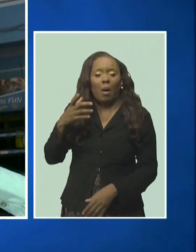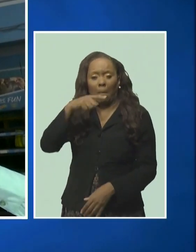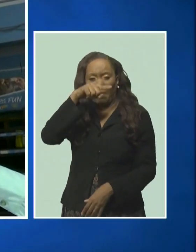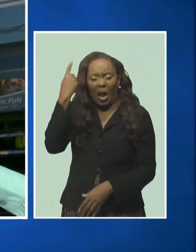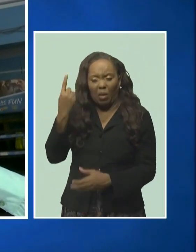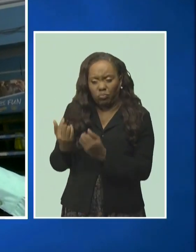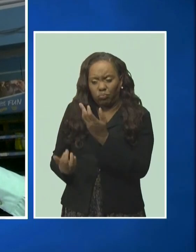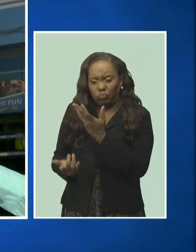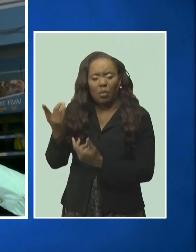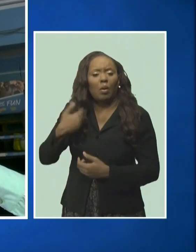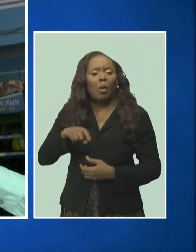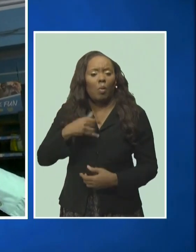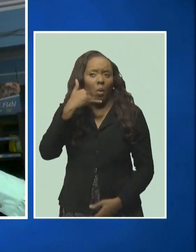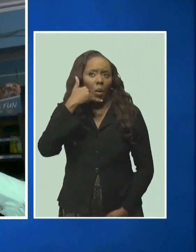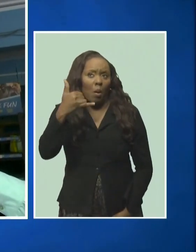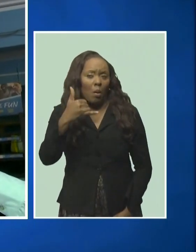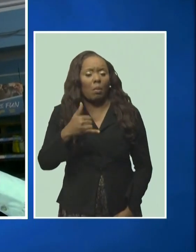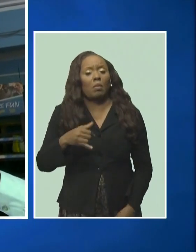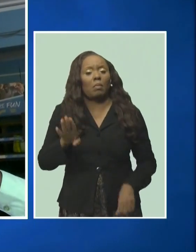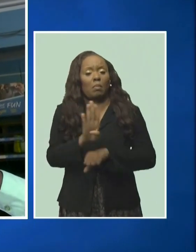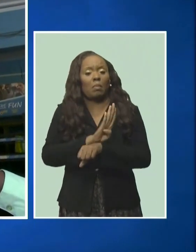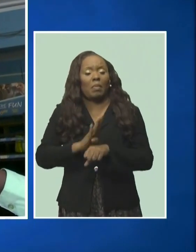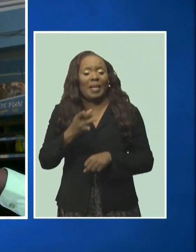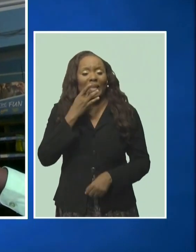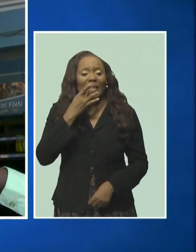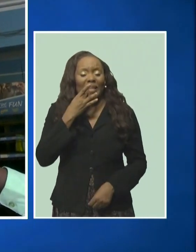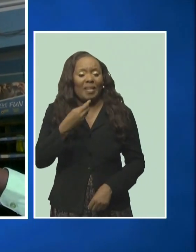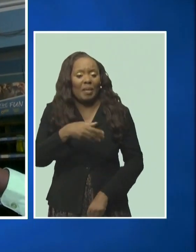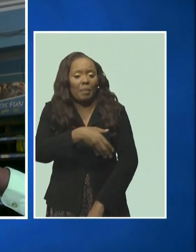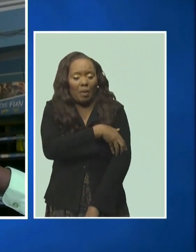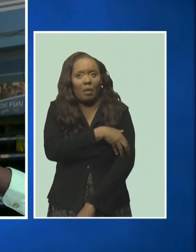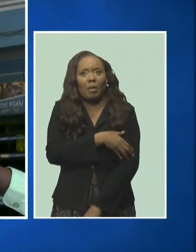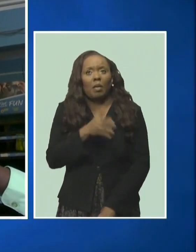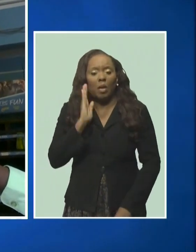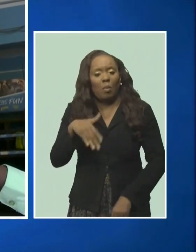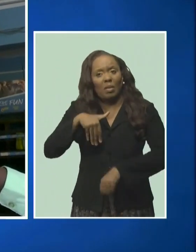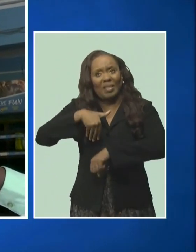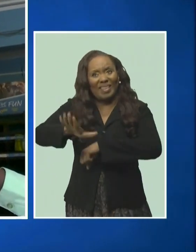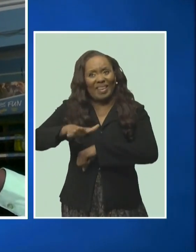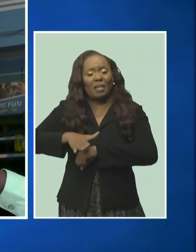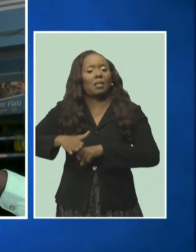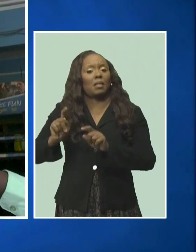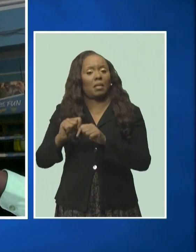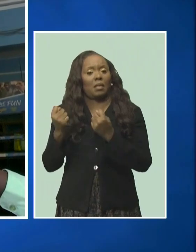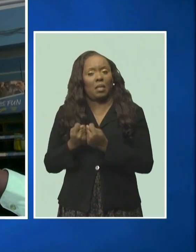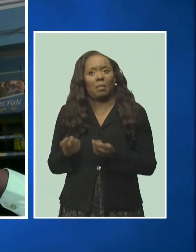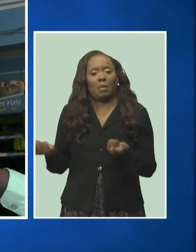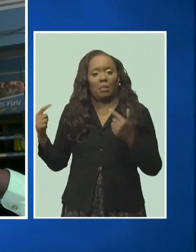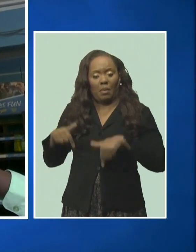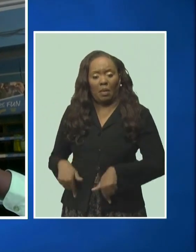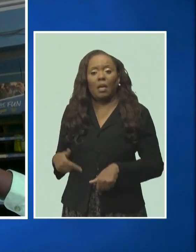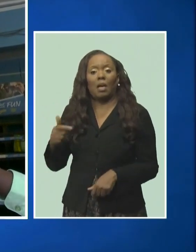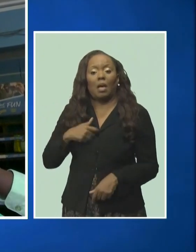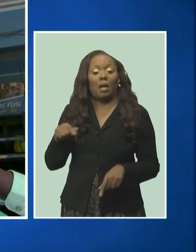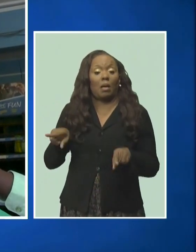No, no, no. We are looking at managing the populations to a